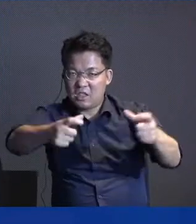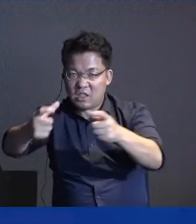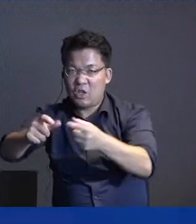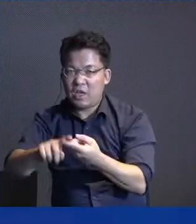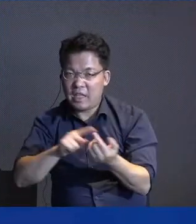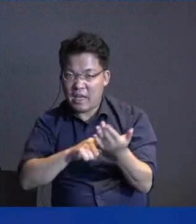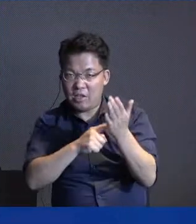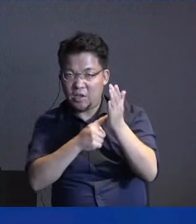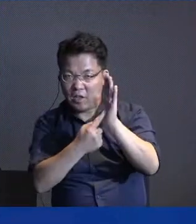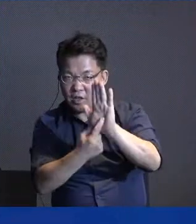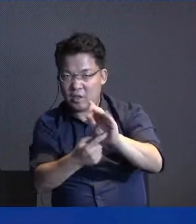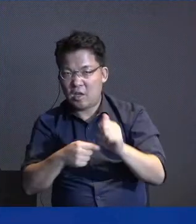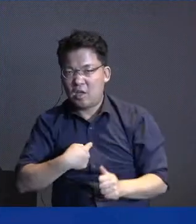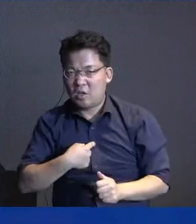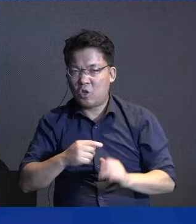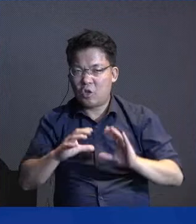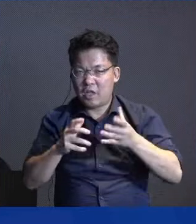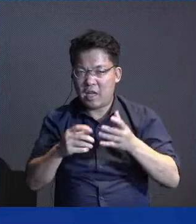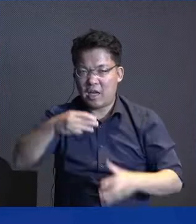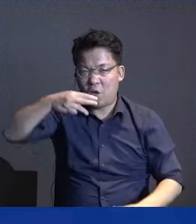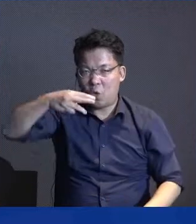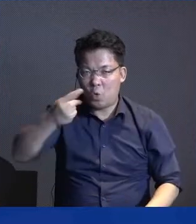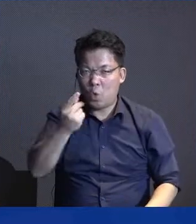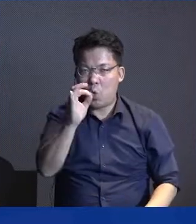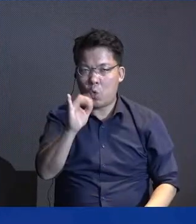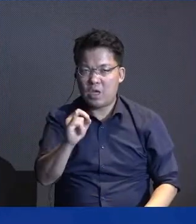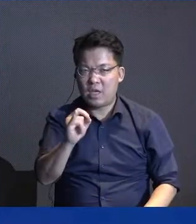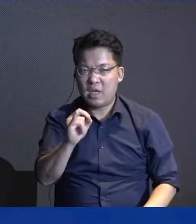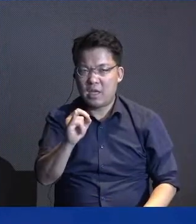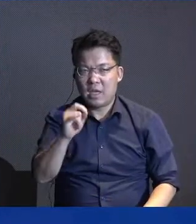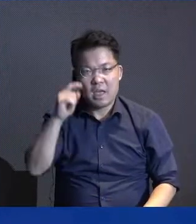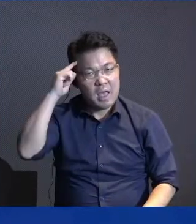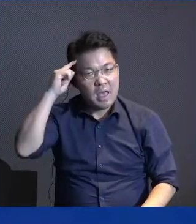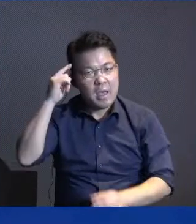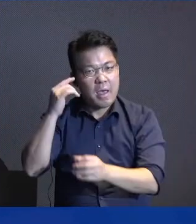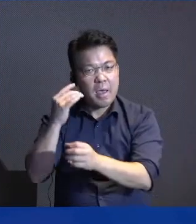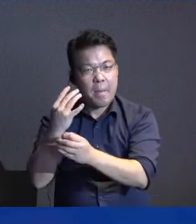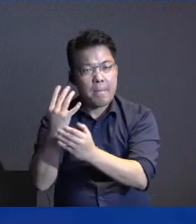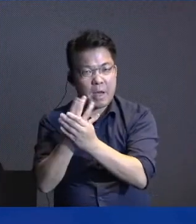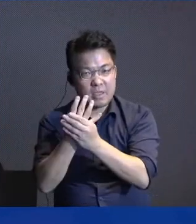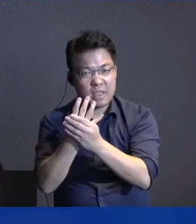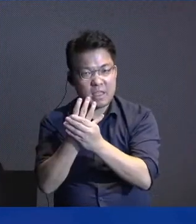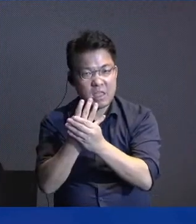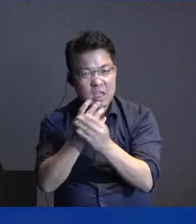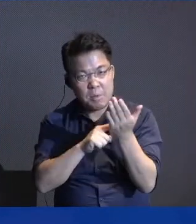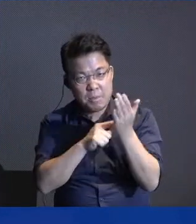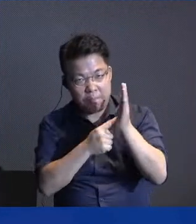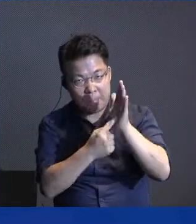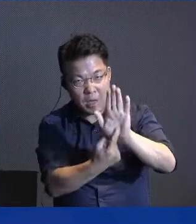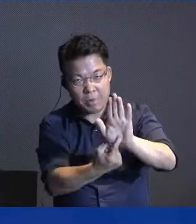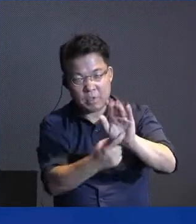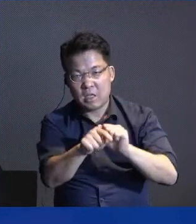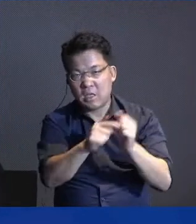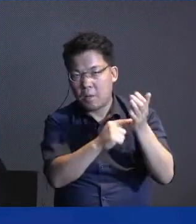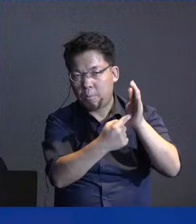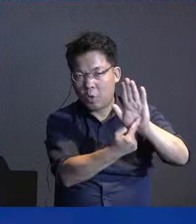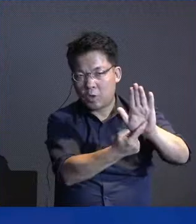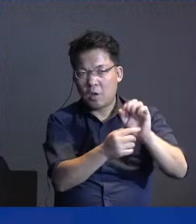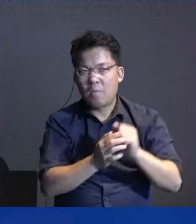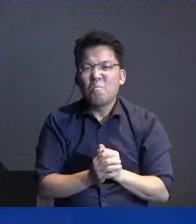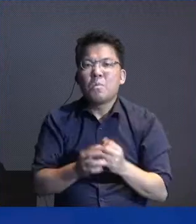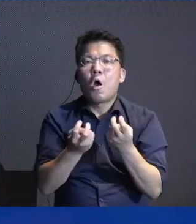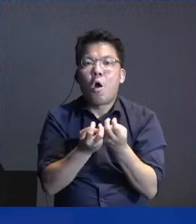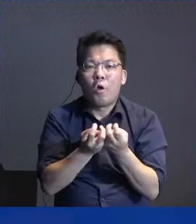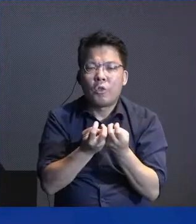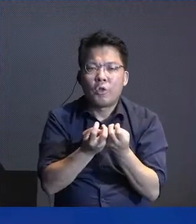together different aspects of how different vulnerable populations do face this mental health